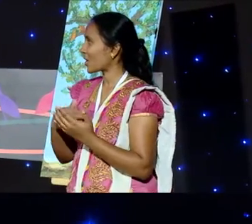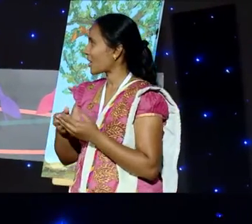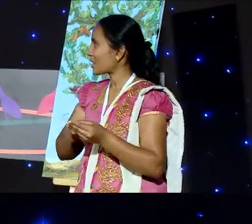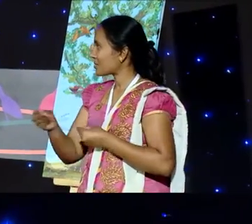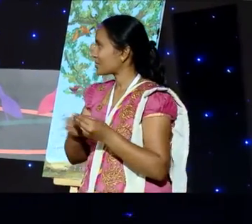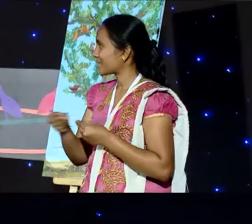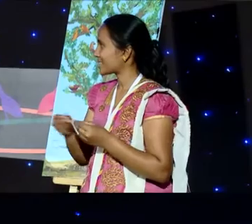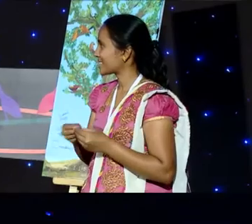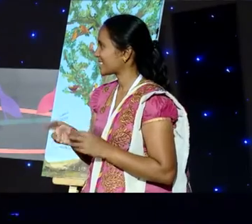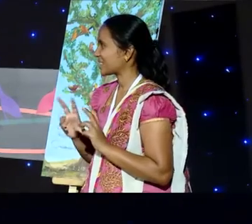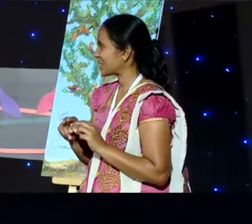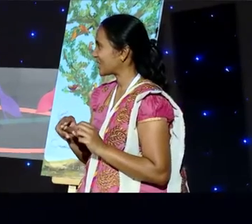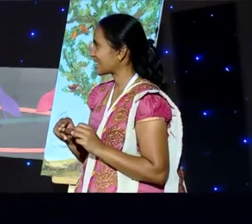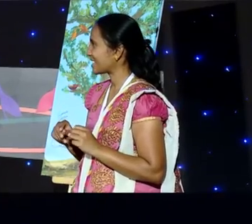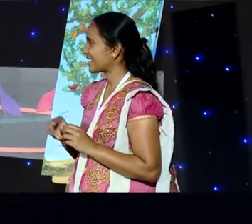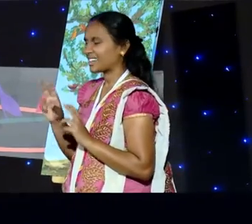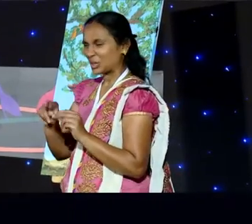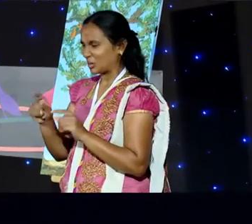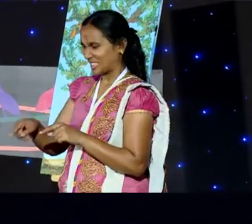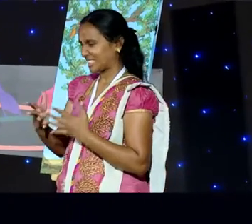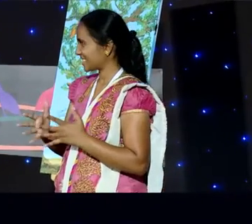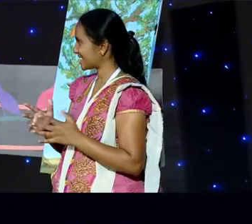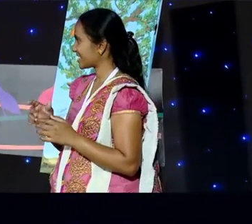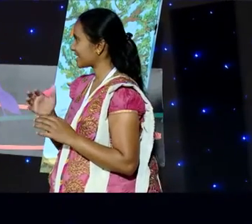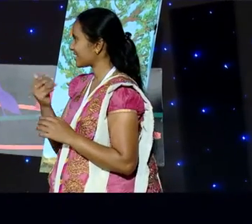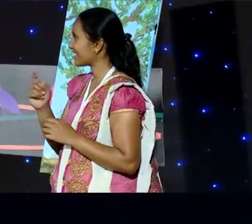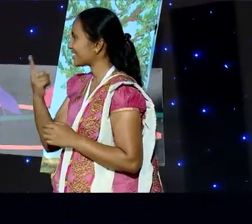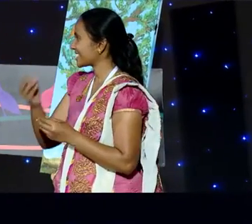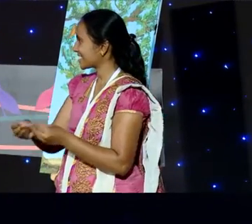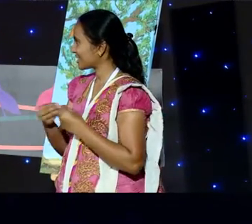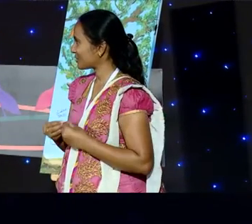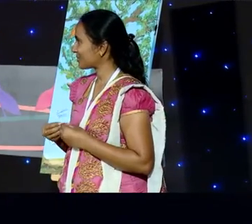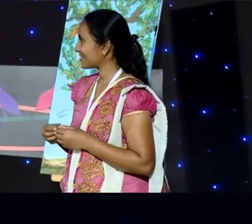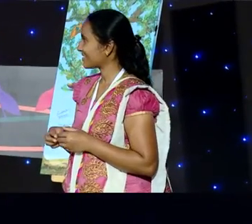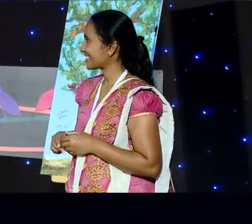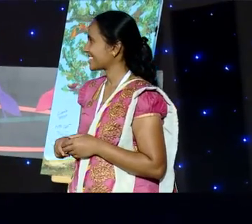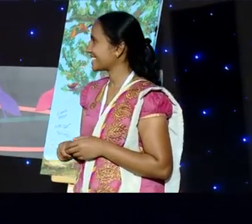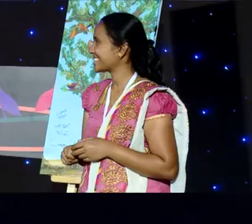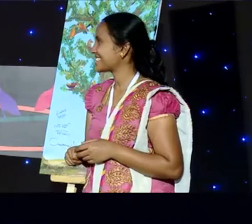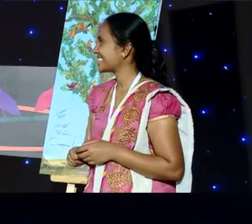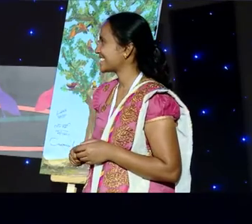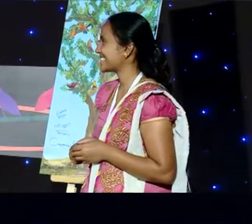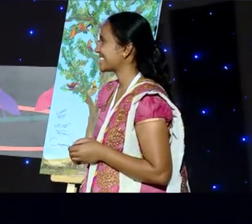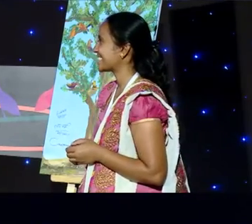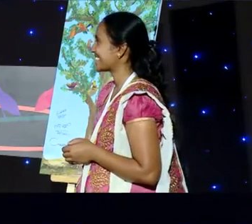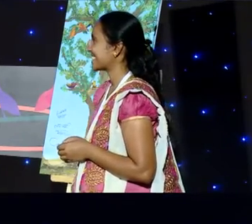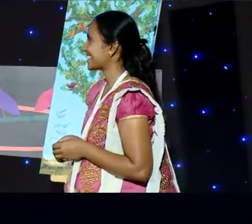and they freak out. They're like, no, no, no, no, this can't work. You can't trust human beings. And we're like, okay, well, maybe if we shut down, we're just a